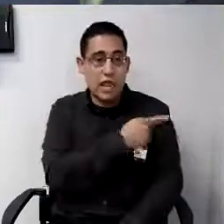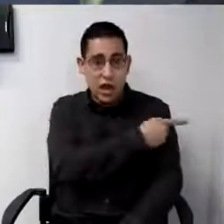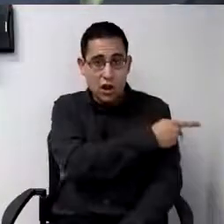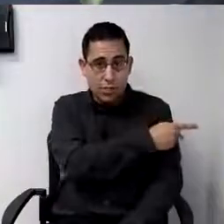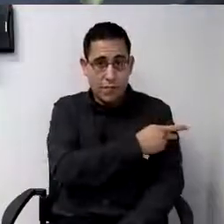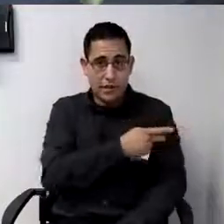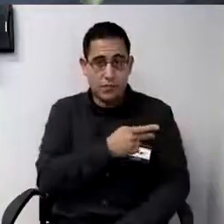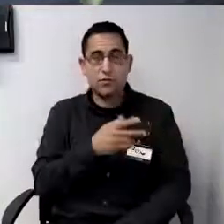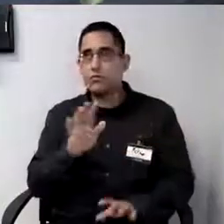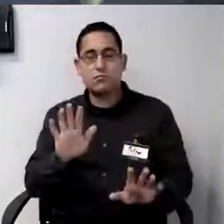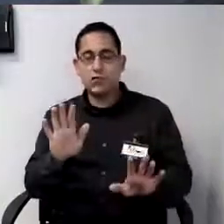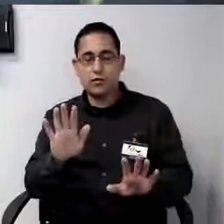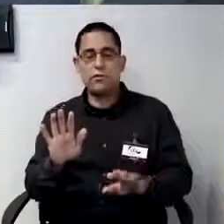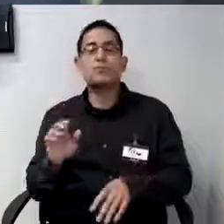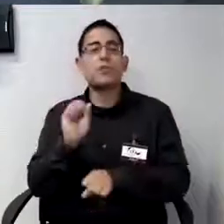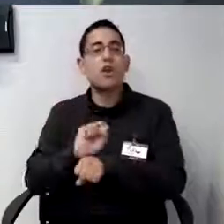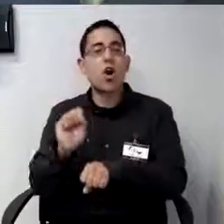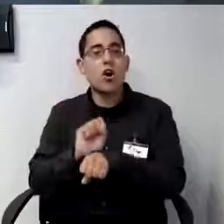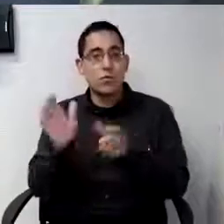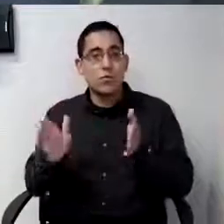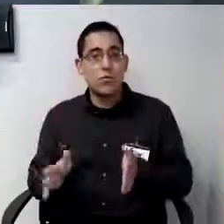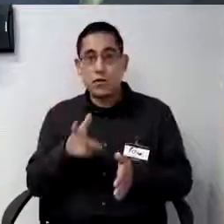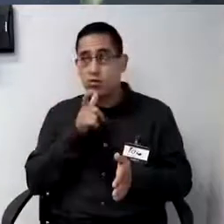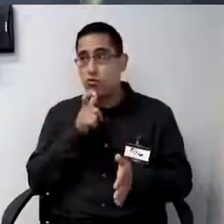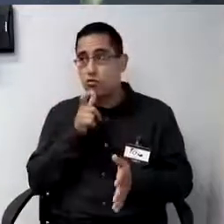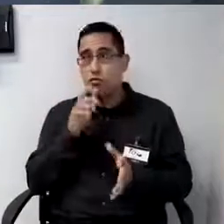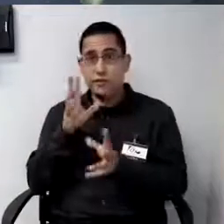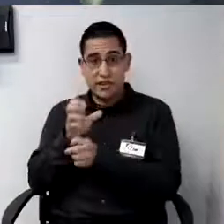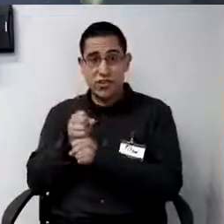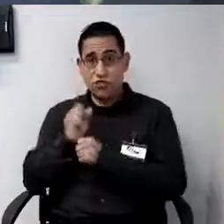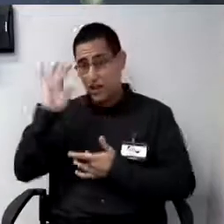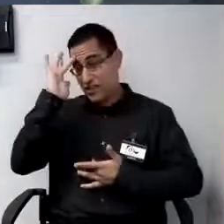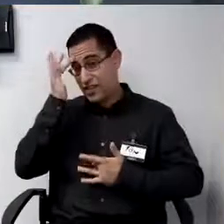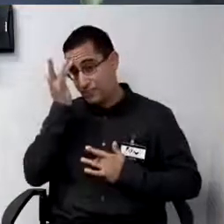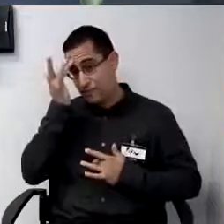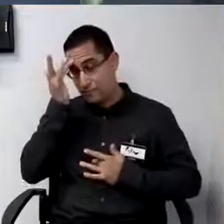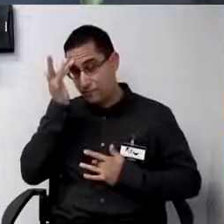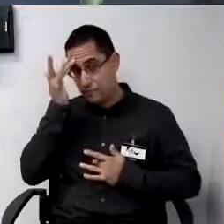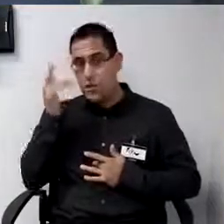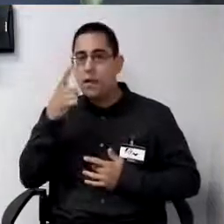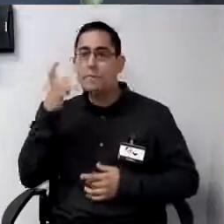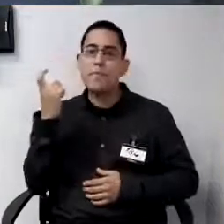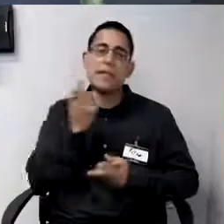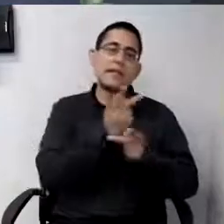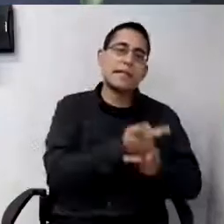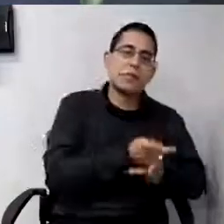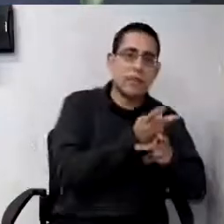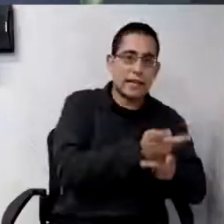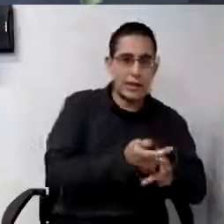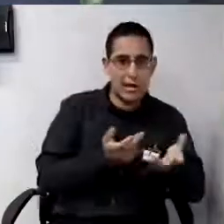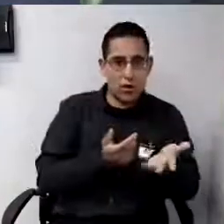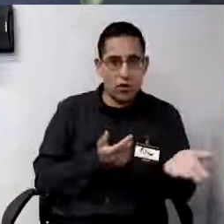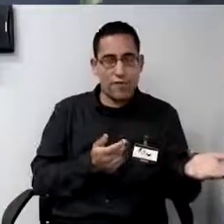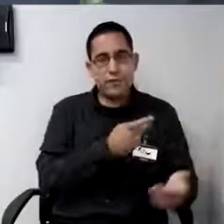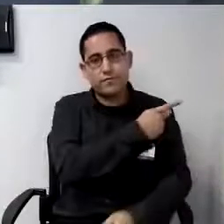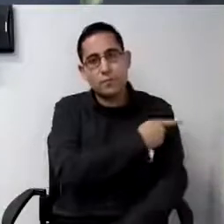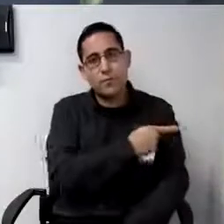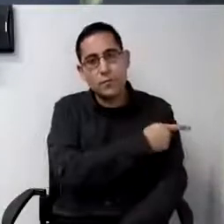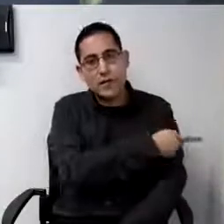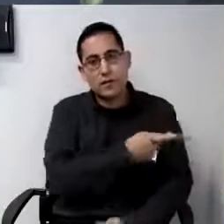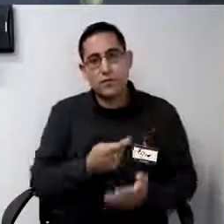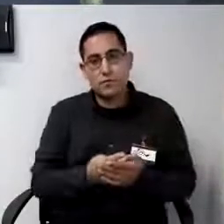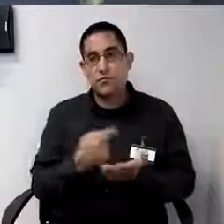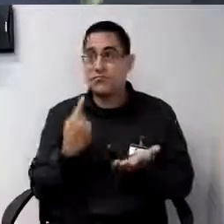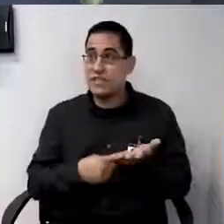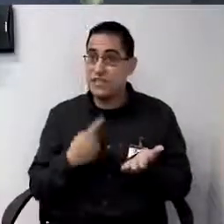employees have contracted COVID taking care of COVID positive patients. Sometimes it's when